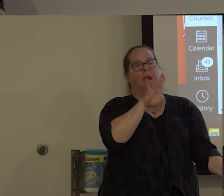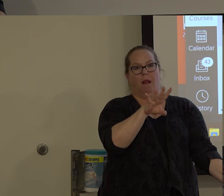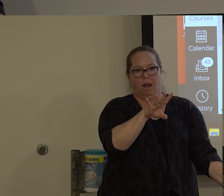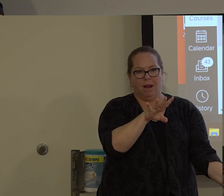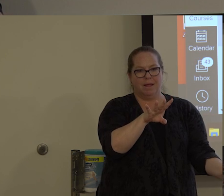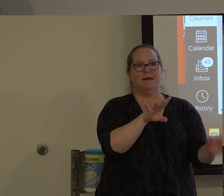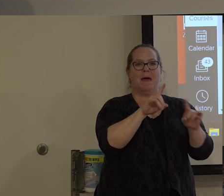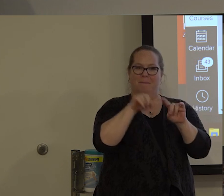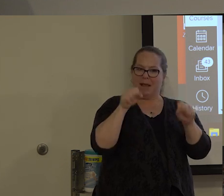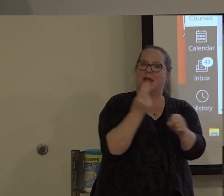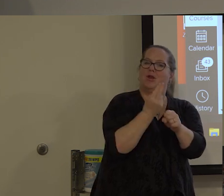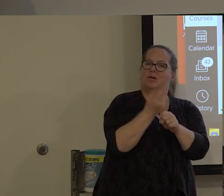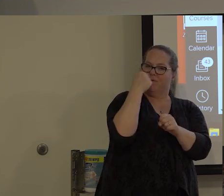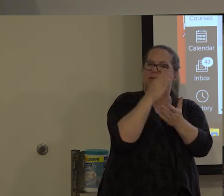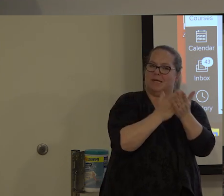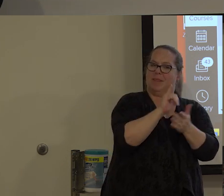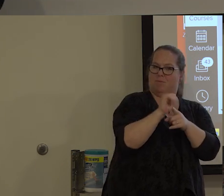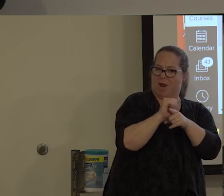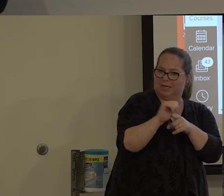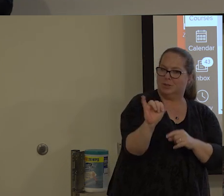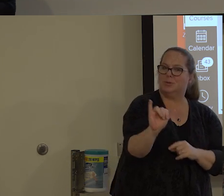been able to utilize it for some of these practice activities as well. So